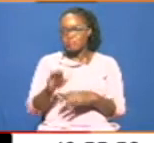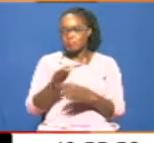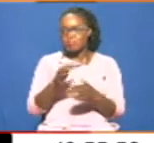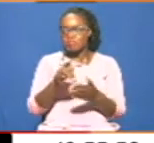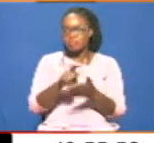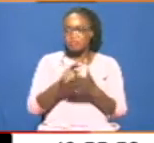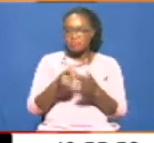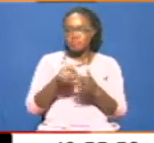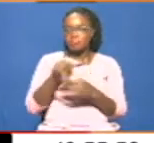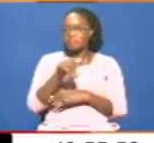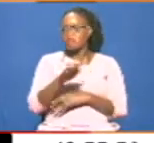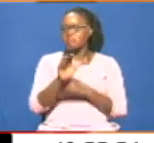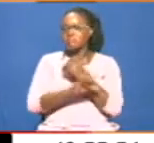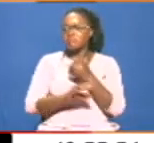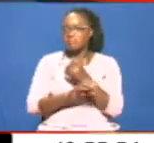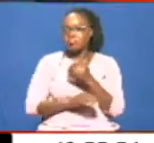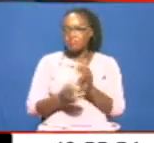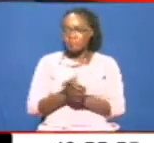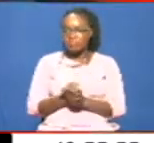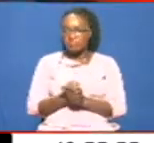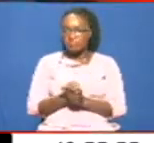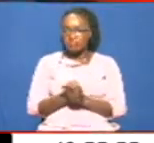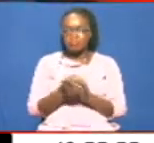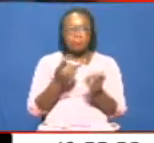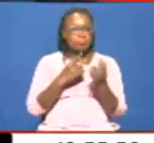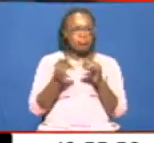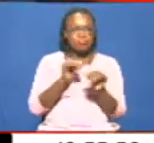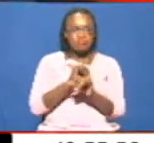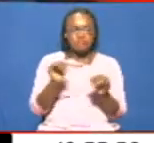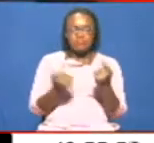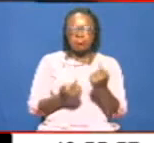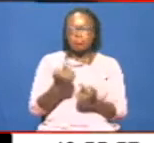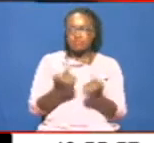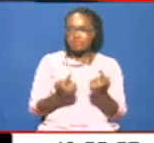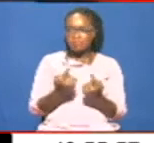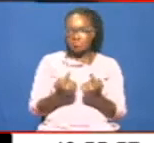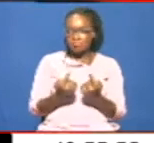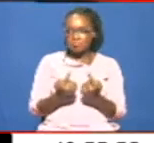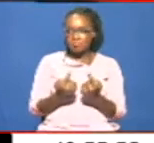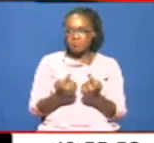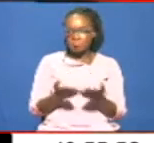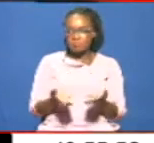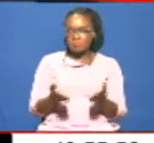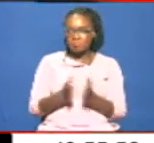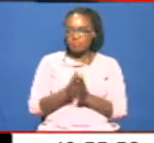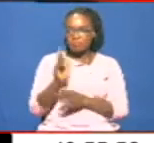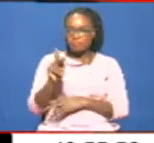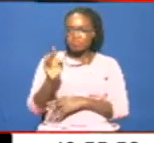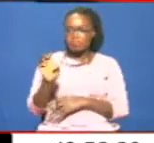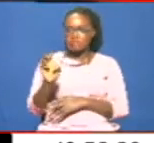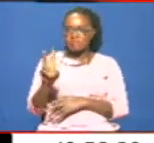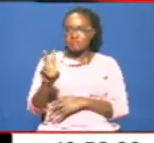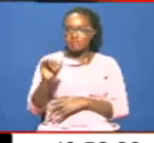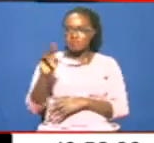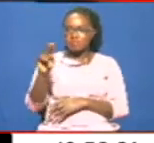there. Okay. We are talking about clean cooking energy here in studio with Kelvin Wambugu. He is the